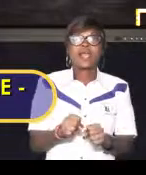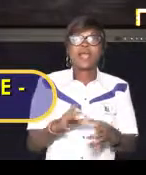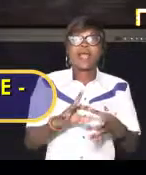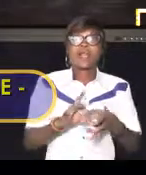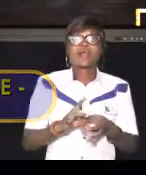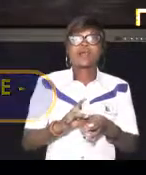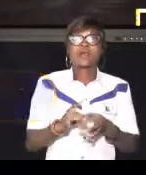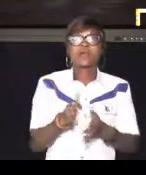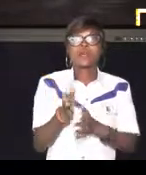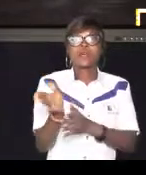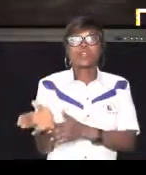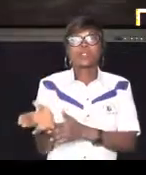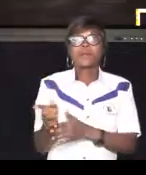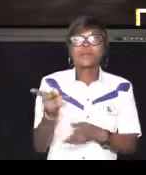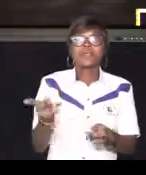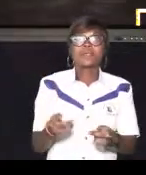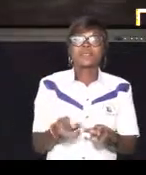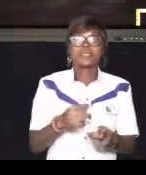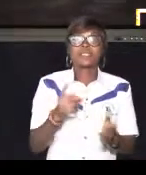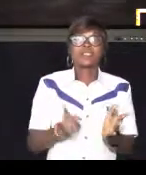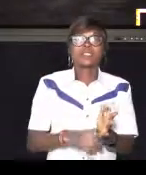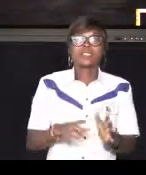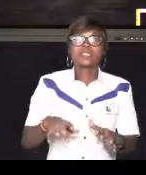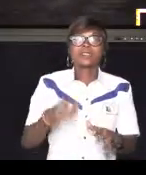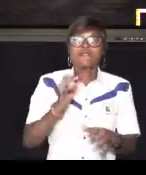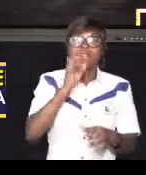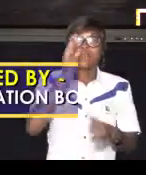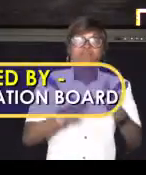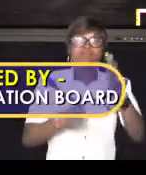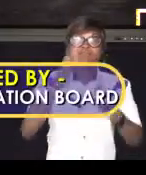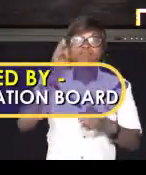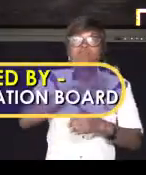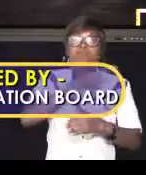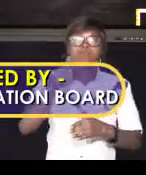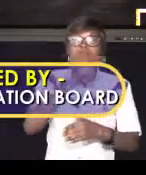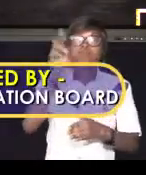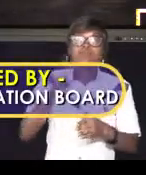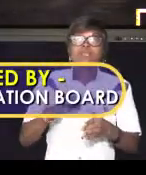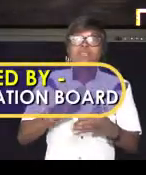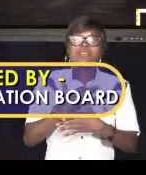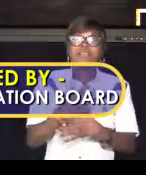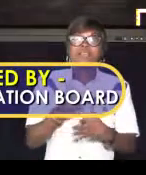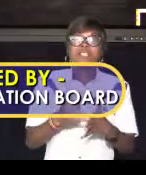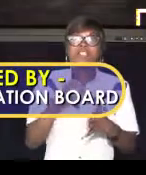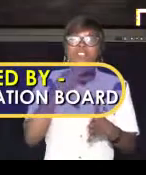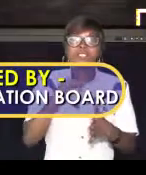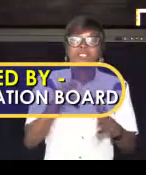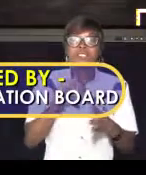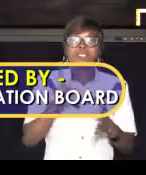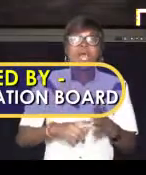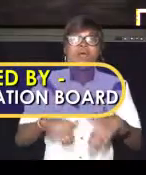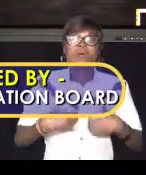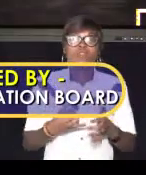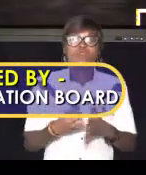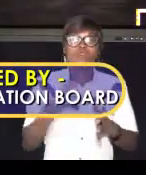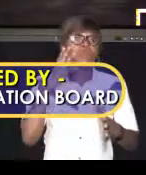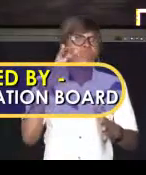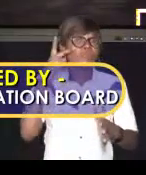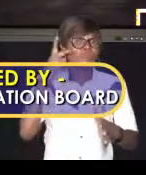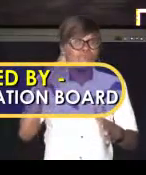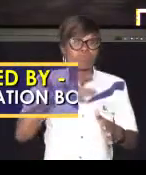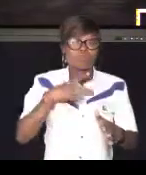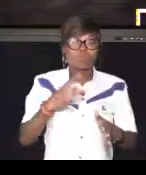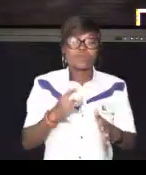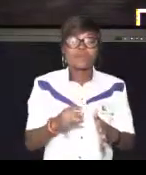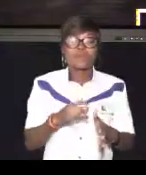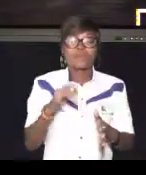unit squares along this place. And if I partition it, this is how it looks like. So you see 5, 1, 2, 3, 4, 5, 5, and